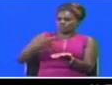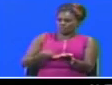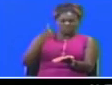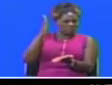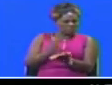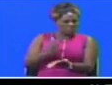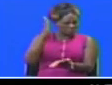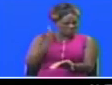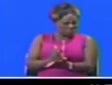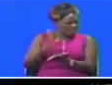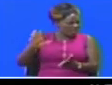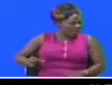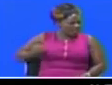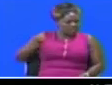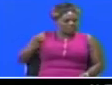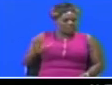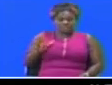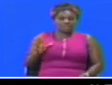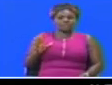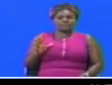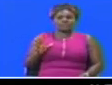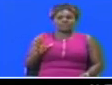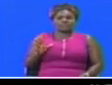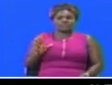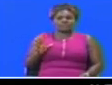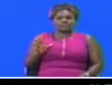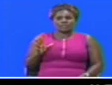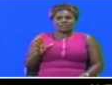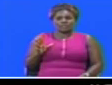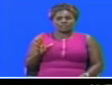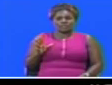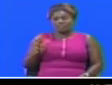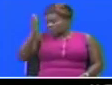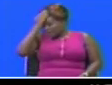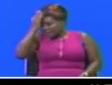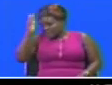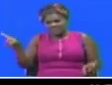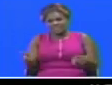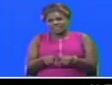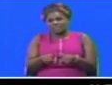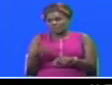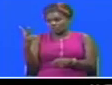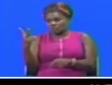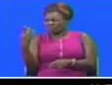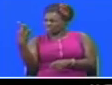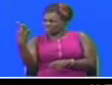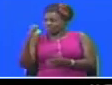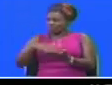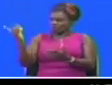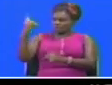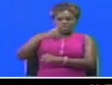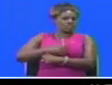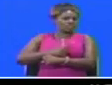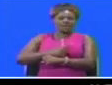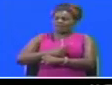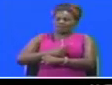it's going to cost us a lot. Even if we are to do these nominations on Monday, these 2-3 extra days would